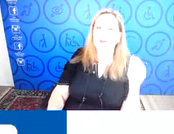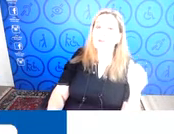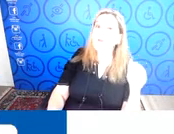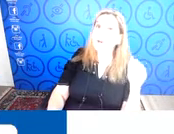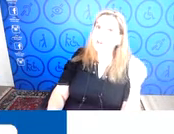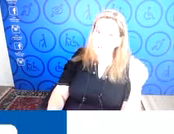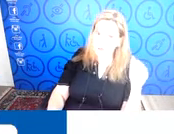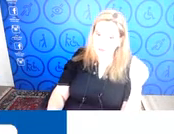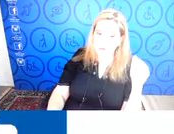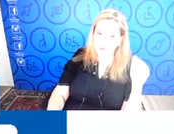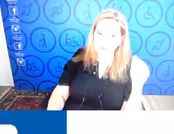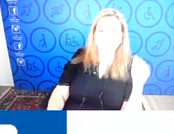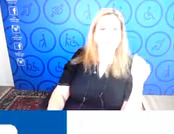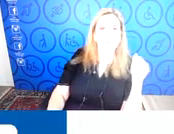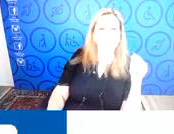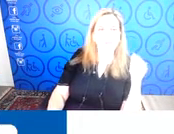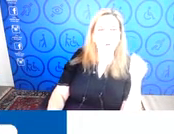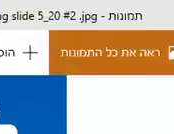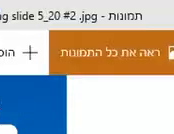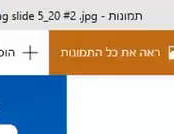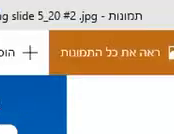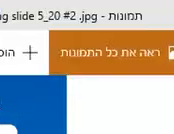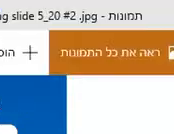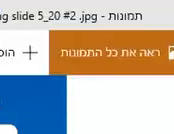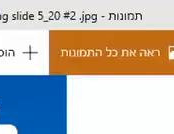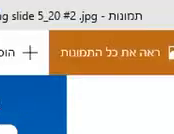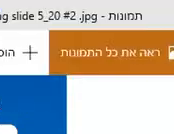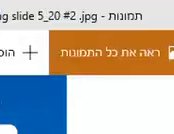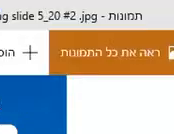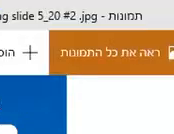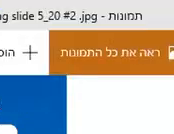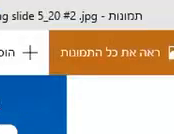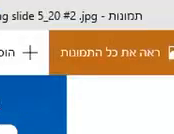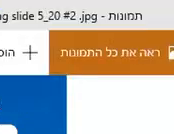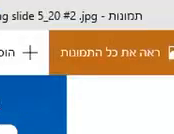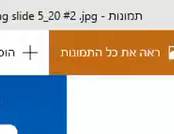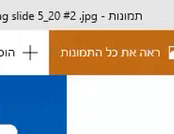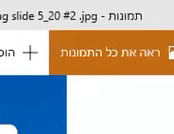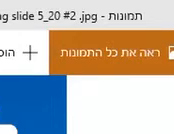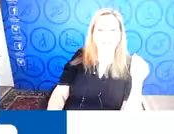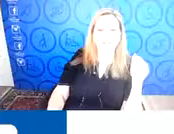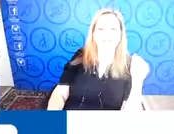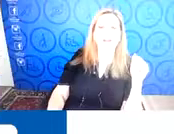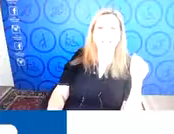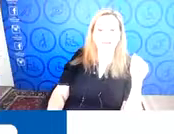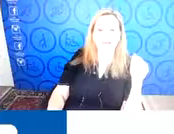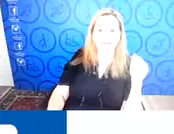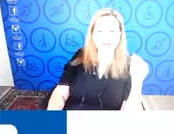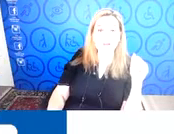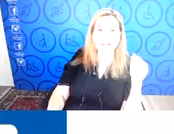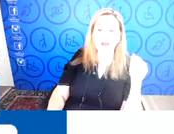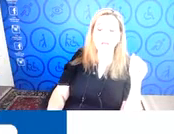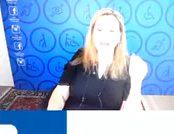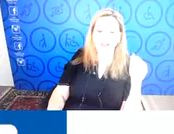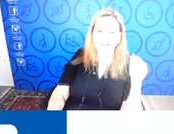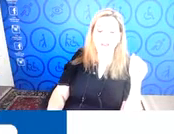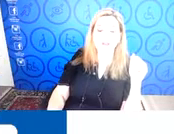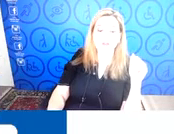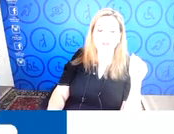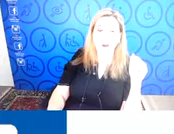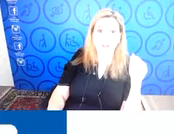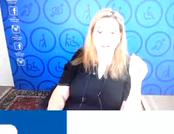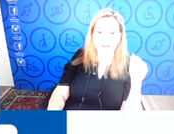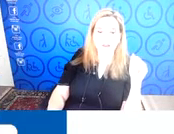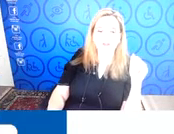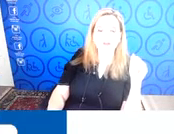To those who are new in the group, welcome to a network of friends that share the same values and obligation to